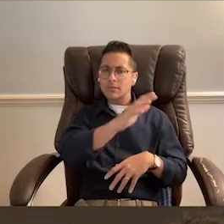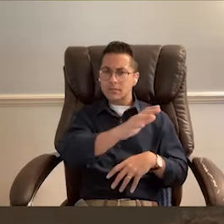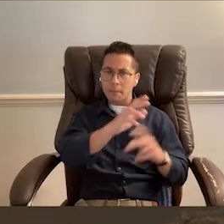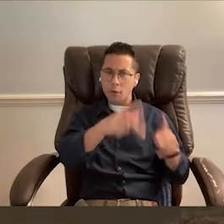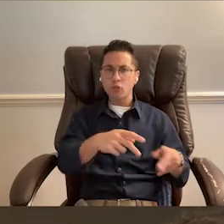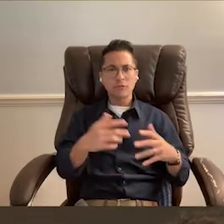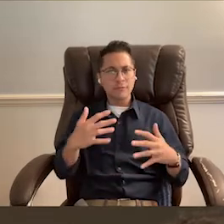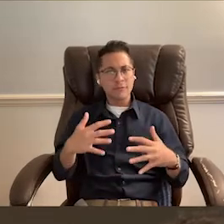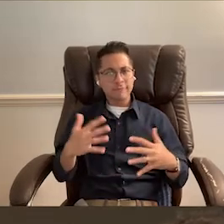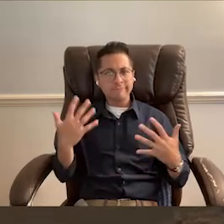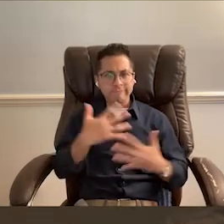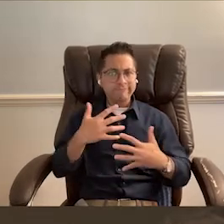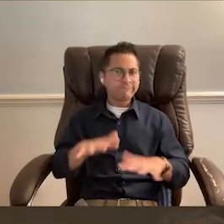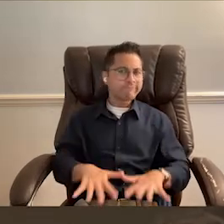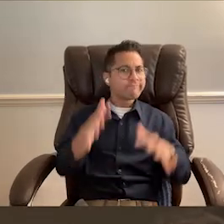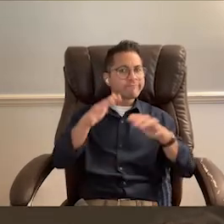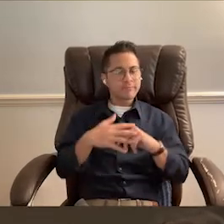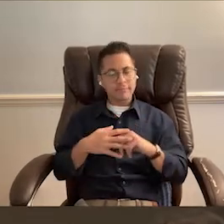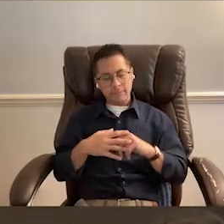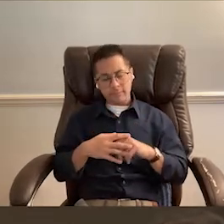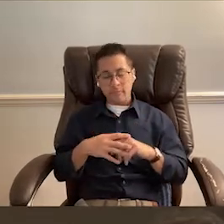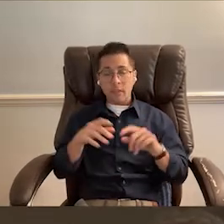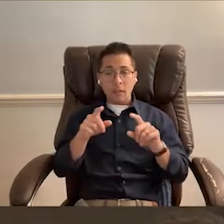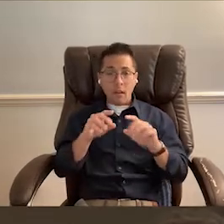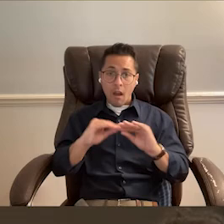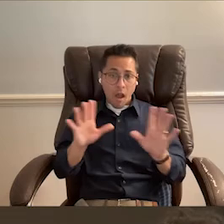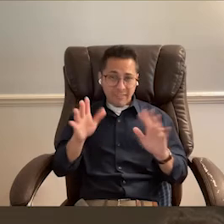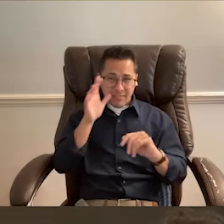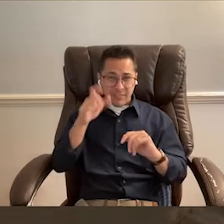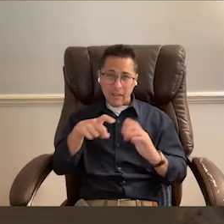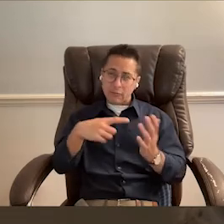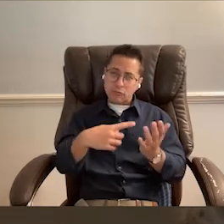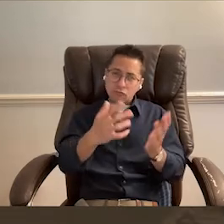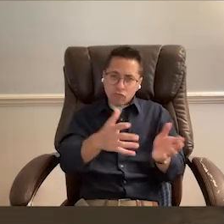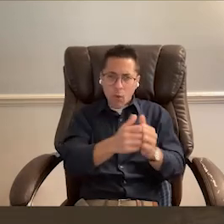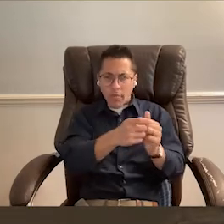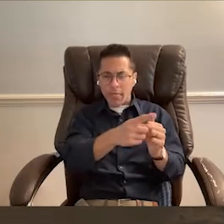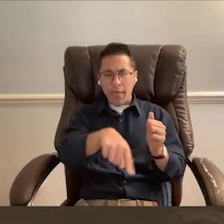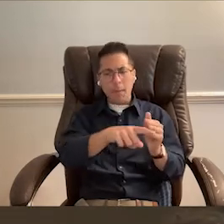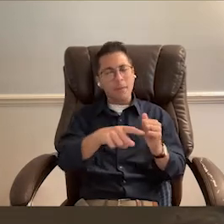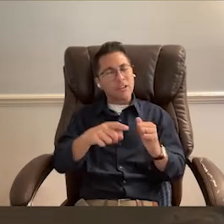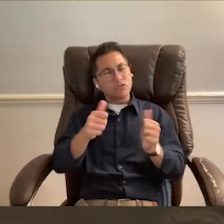what may increase the person's fear and aggression, and take a break from the conversation.